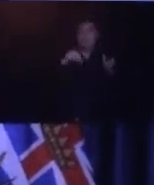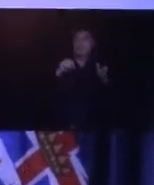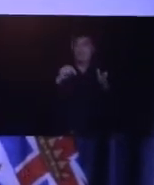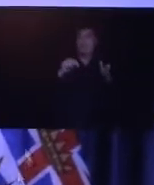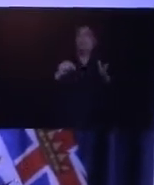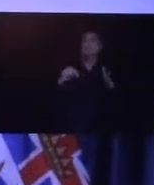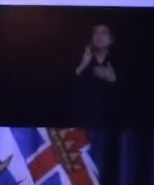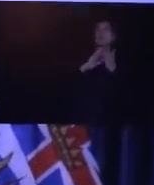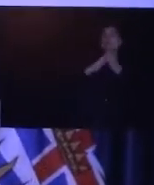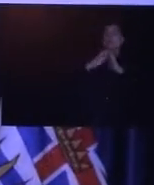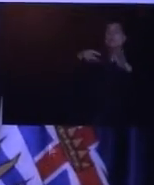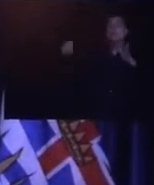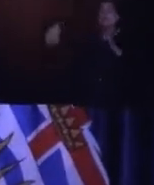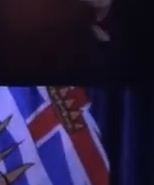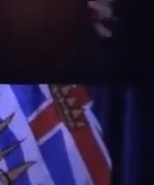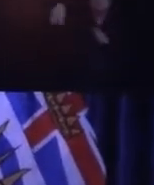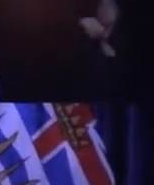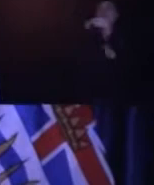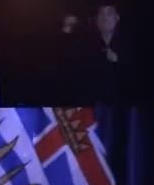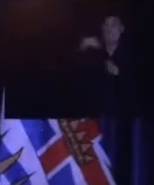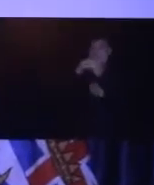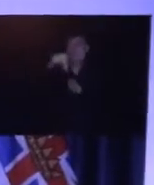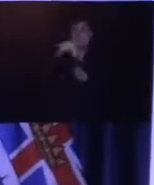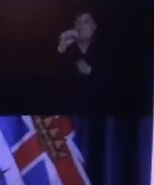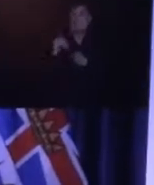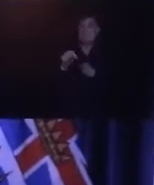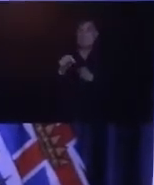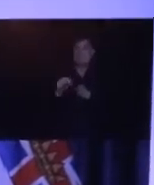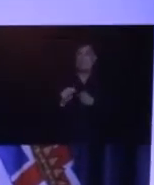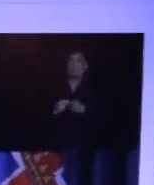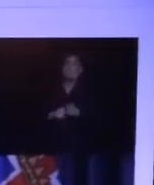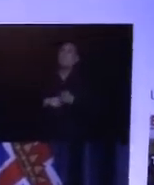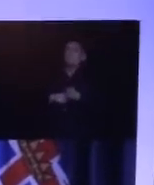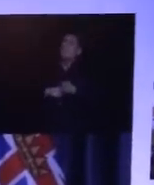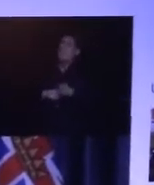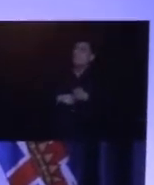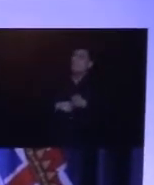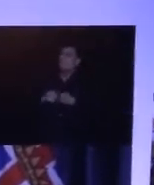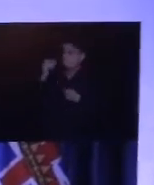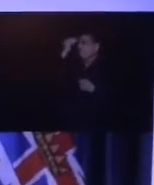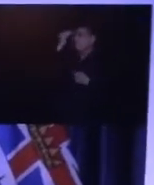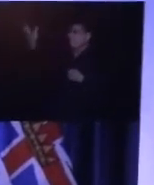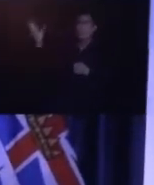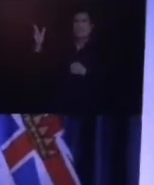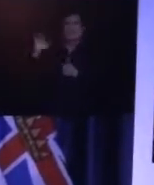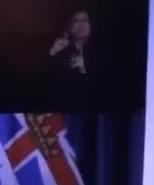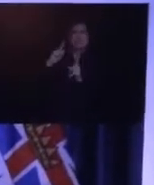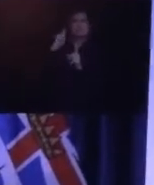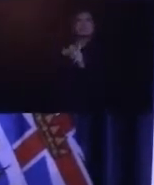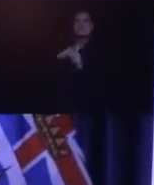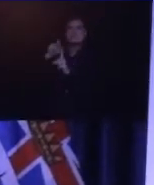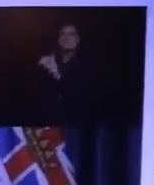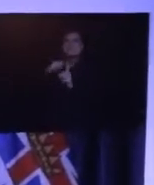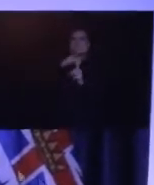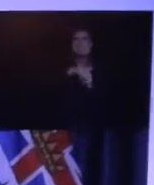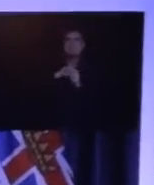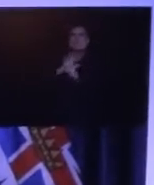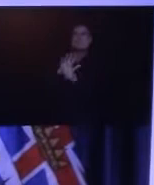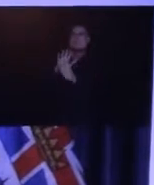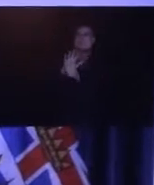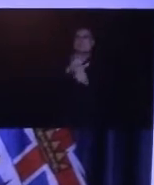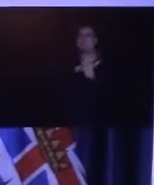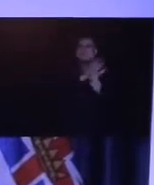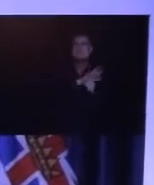news, right, in terms of fake numbers, fake deaths, with no witnesses witnessing those deaths, with